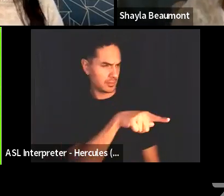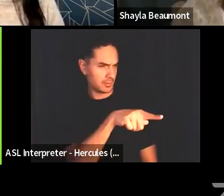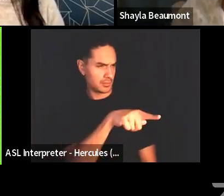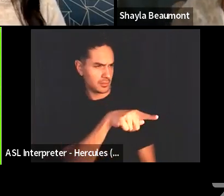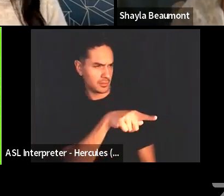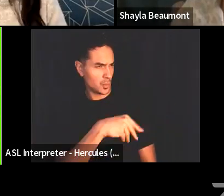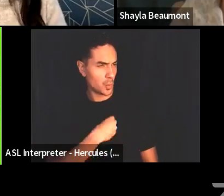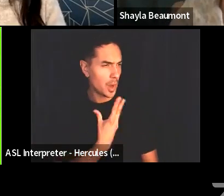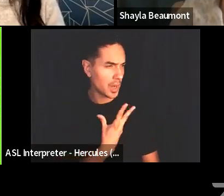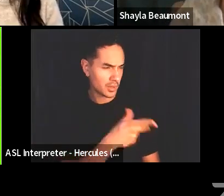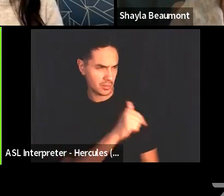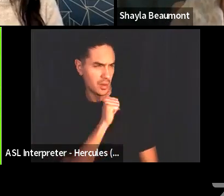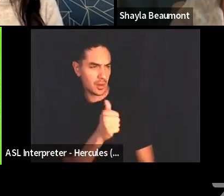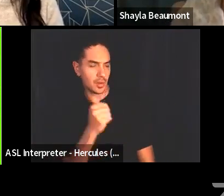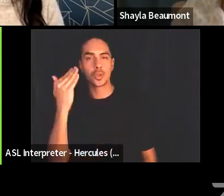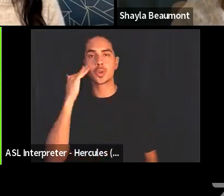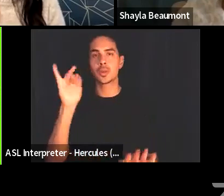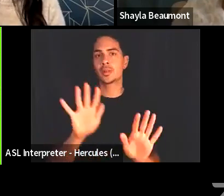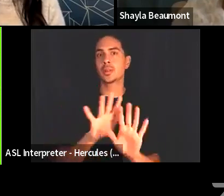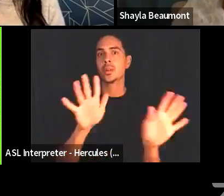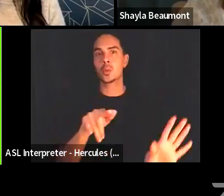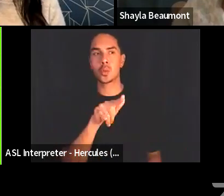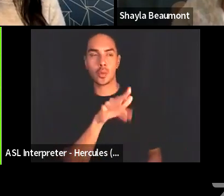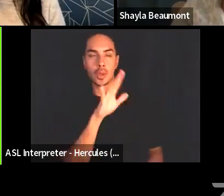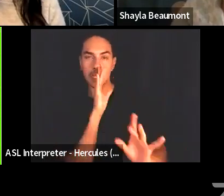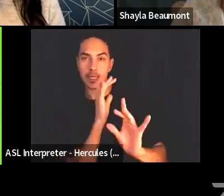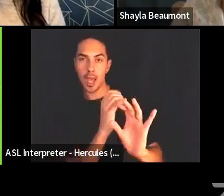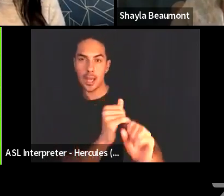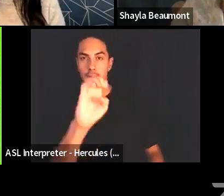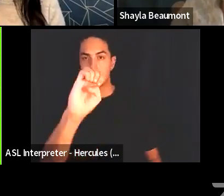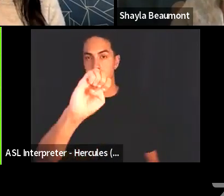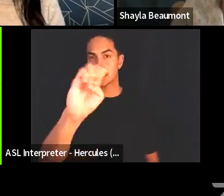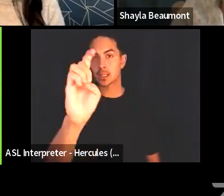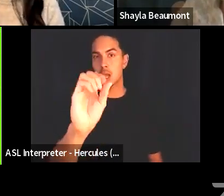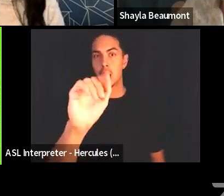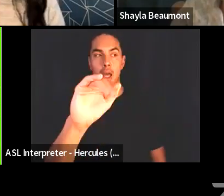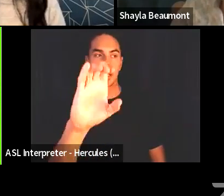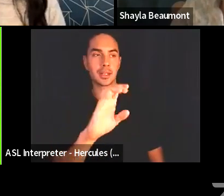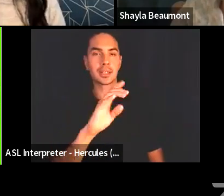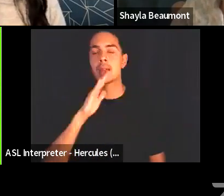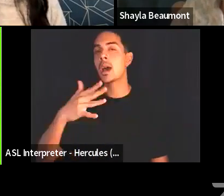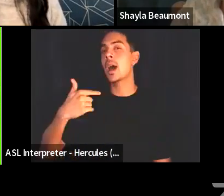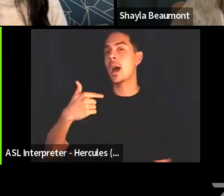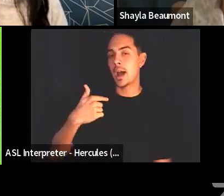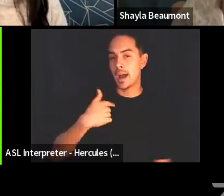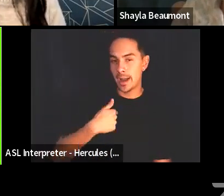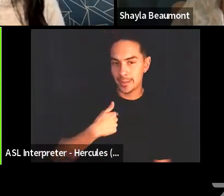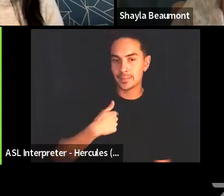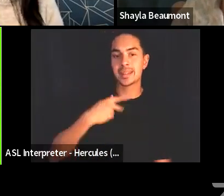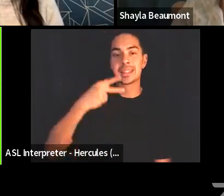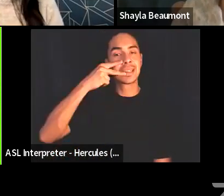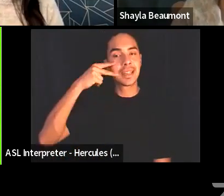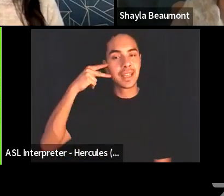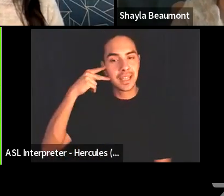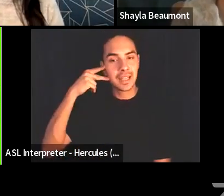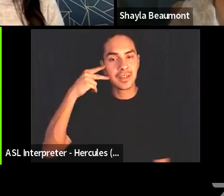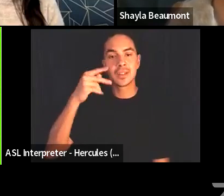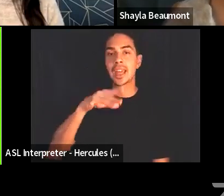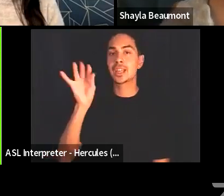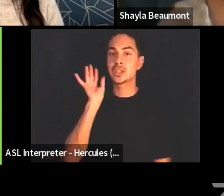thing, "You're exotic. What are you?" Right? All that happened. And I said, "Well, I'm Native and I'm Gypsy." And he said, "Do you get